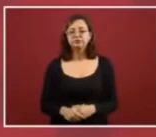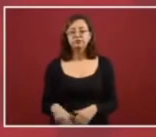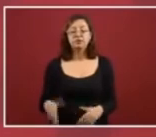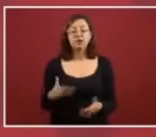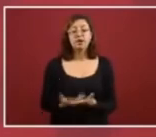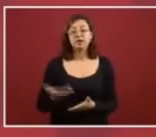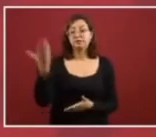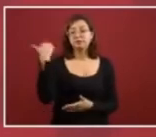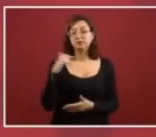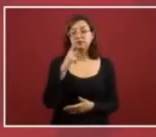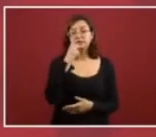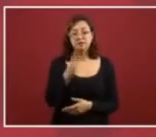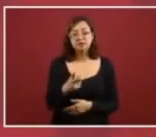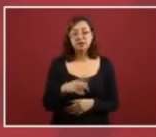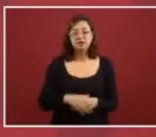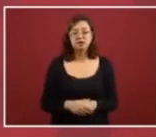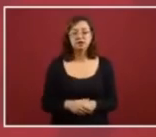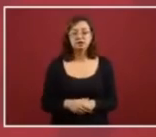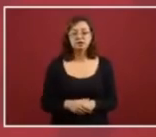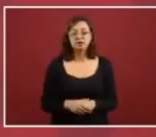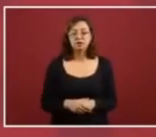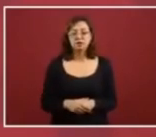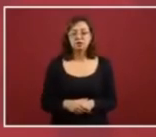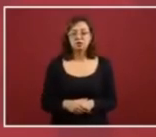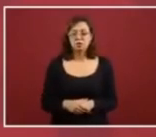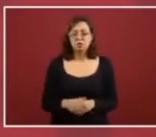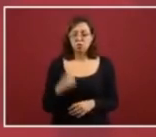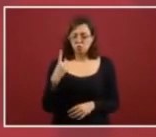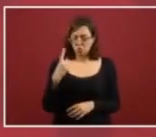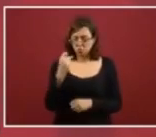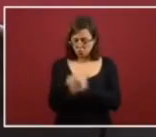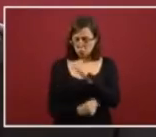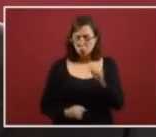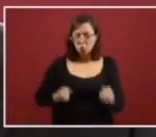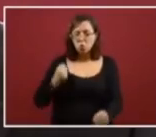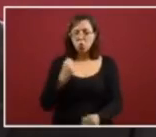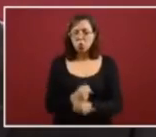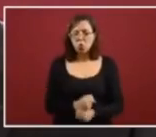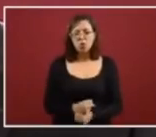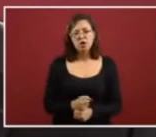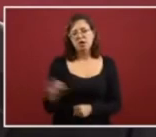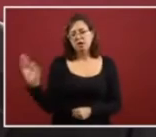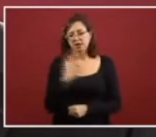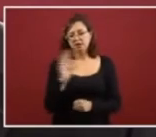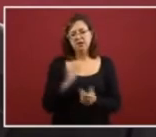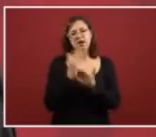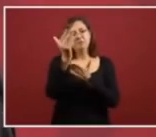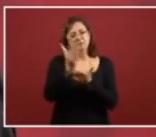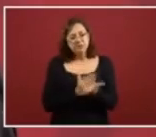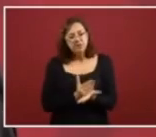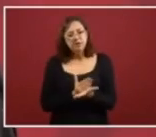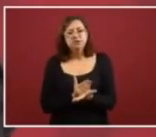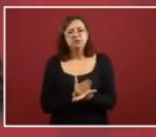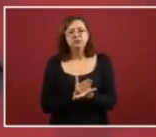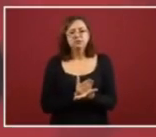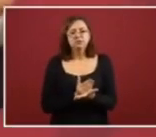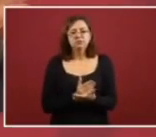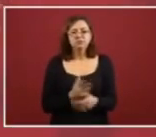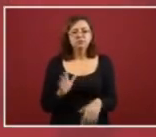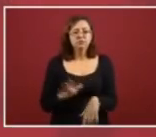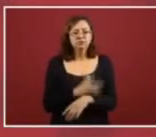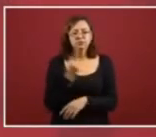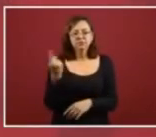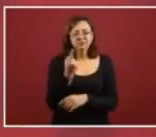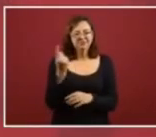yo un año. And that's why I said one more year. Yo creo que hasta lo podemos maybe even lograr en menos. Maybe less. Porque ya falta